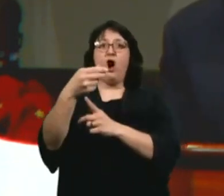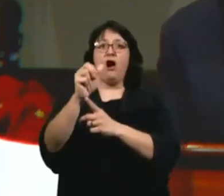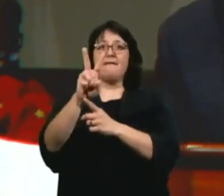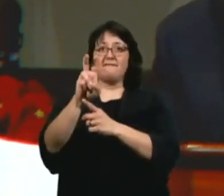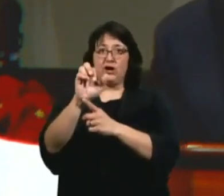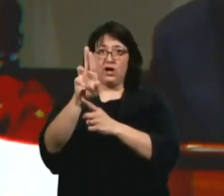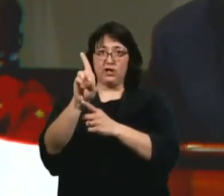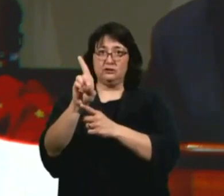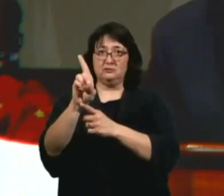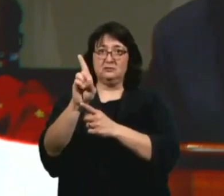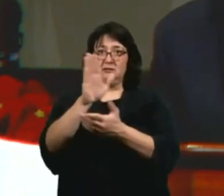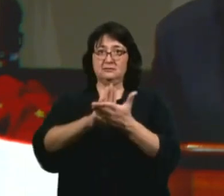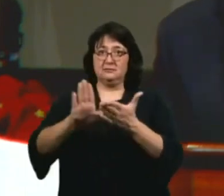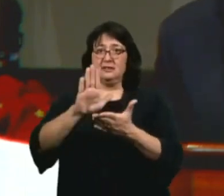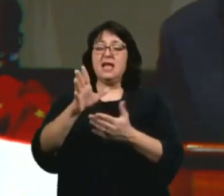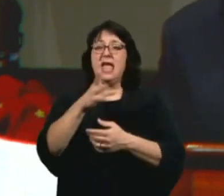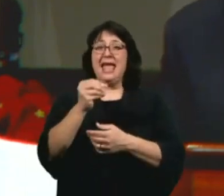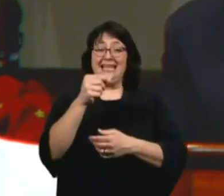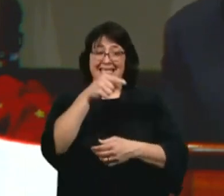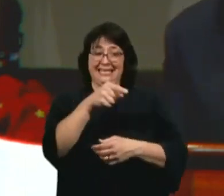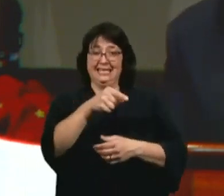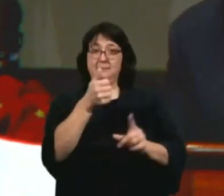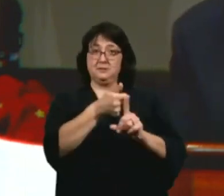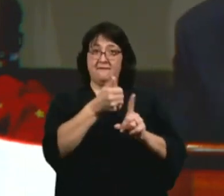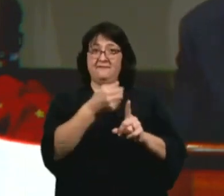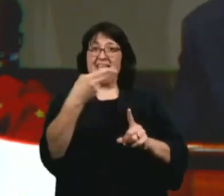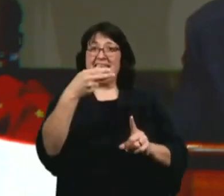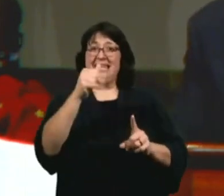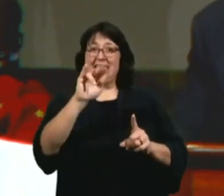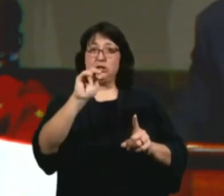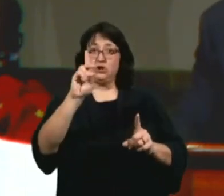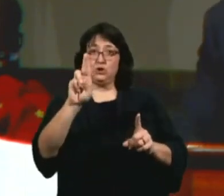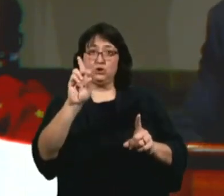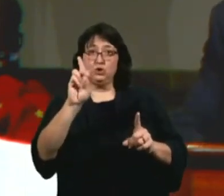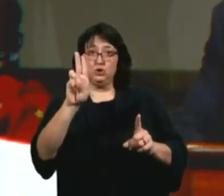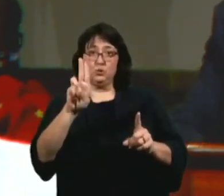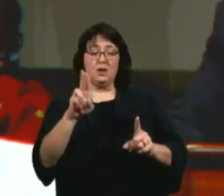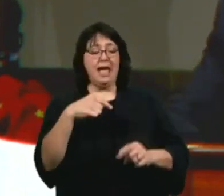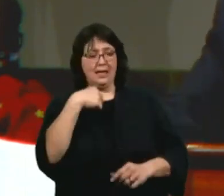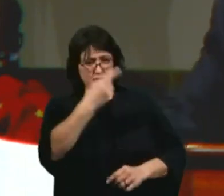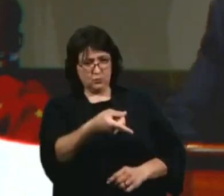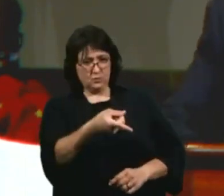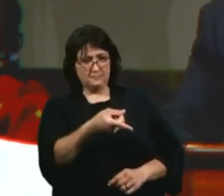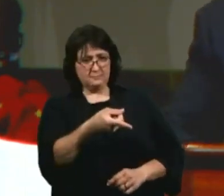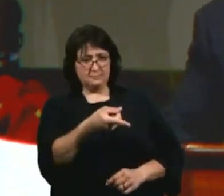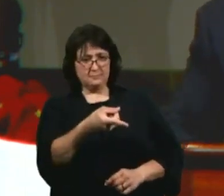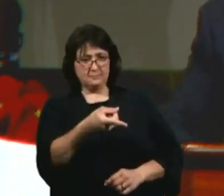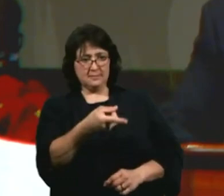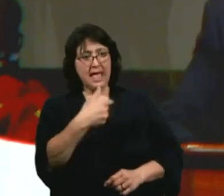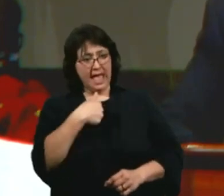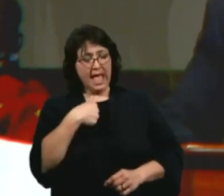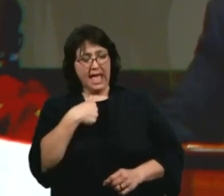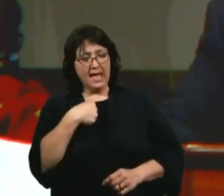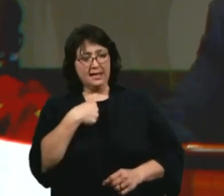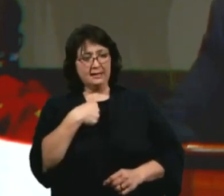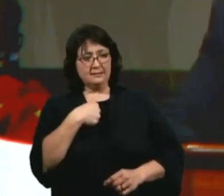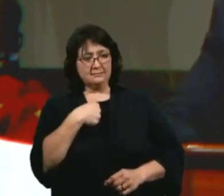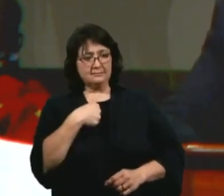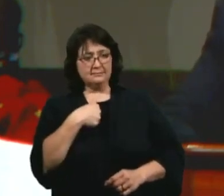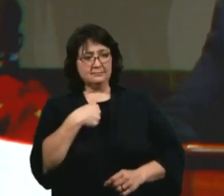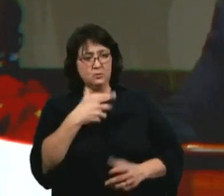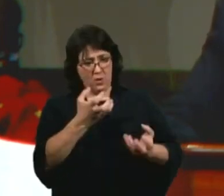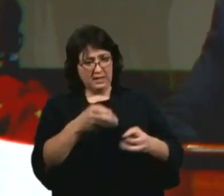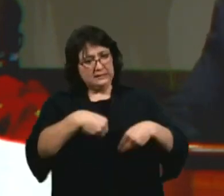he was a Hindu. And I told him, I said, "I'm going to come to Mongolia and